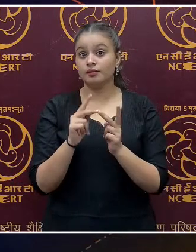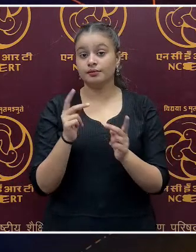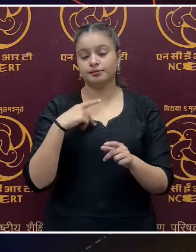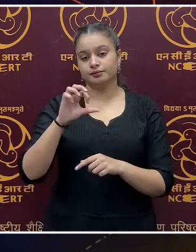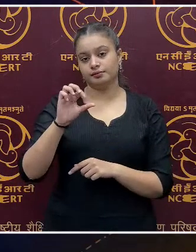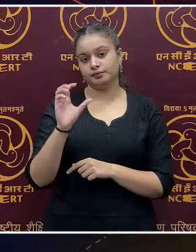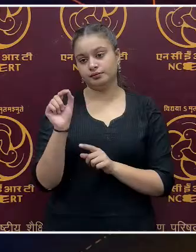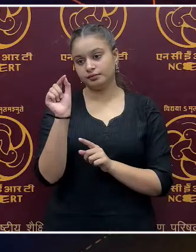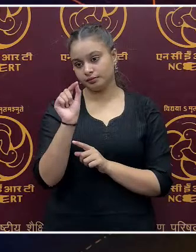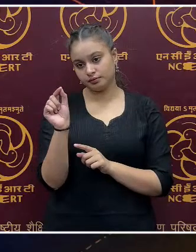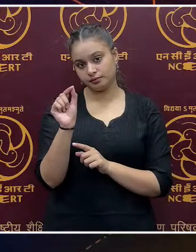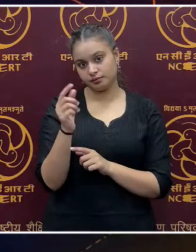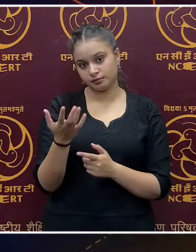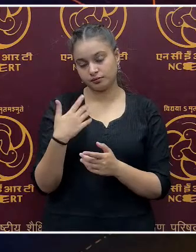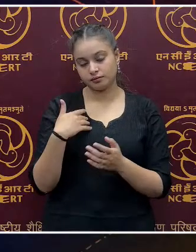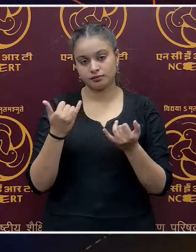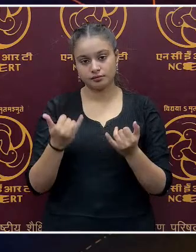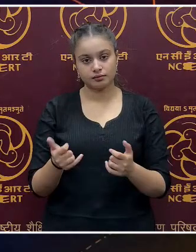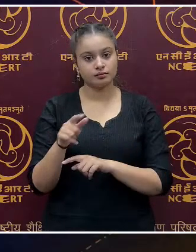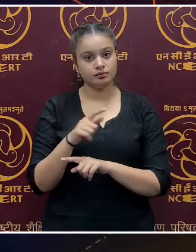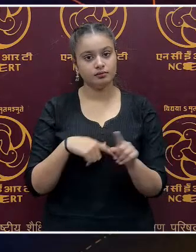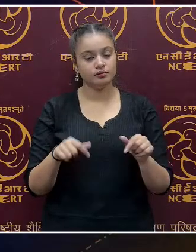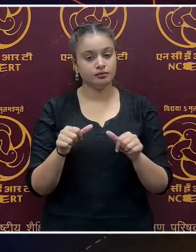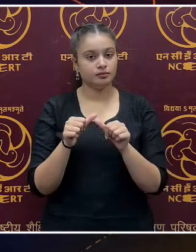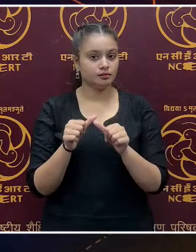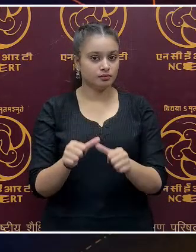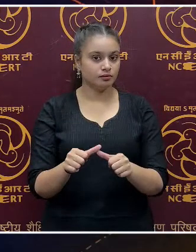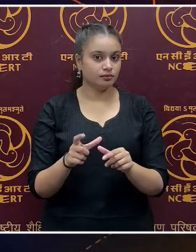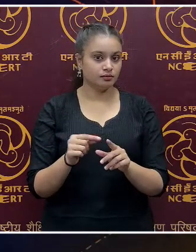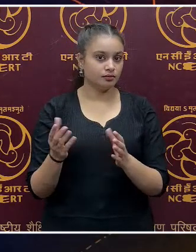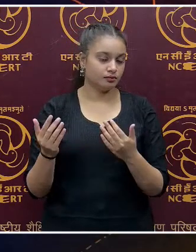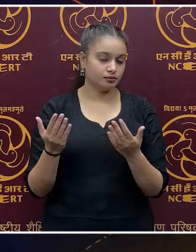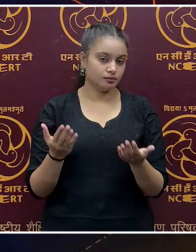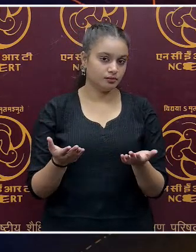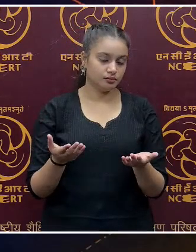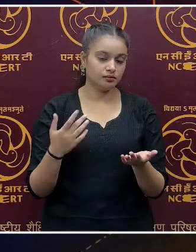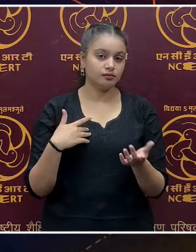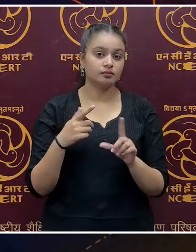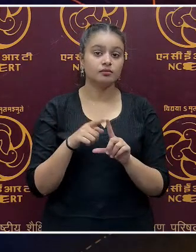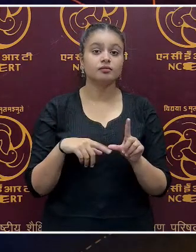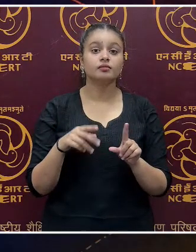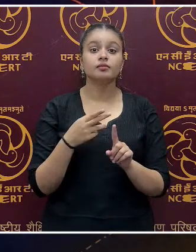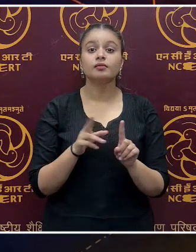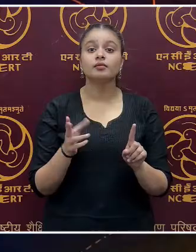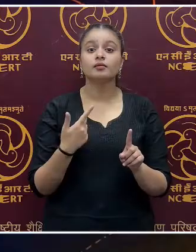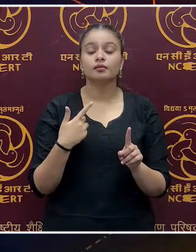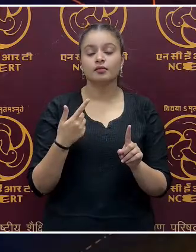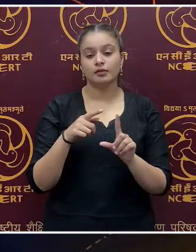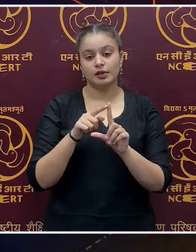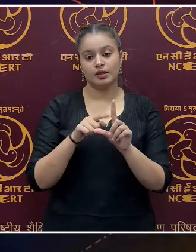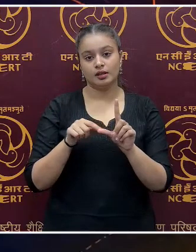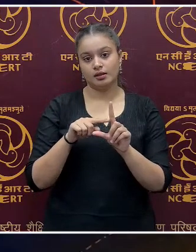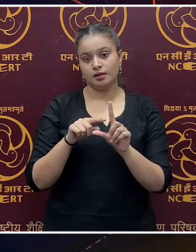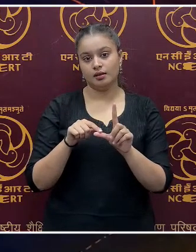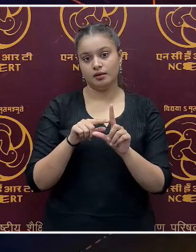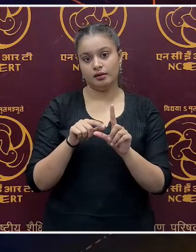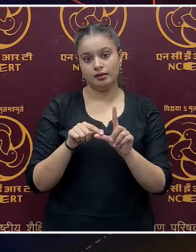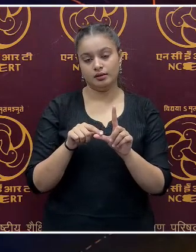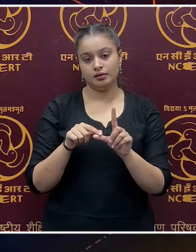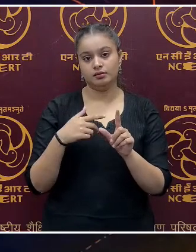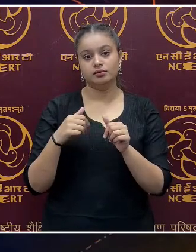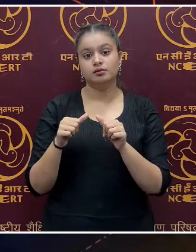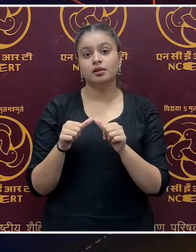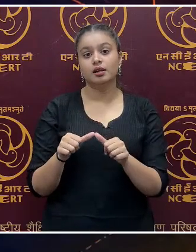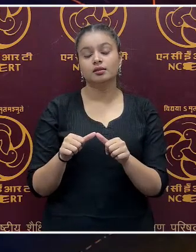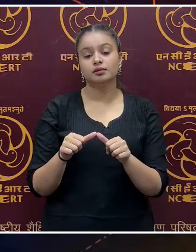degrees. So here we have to answer here what type of angle. It's a right angle. Now answer as